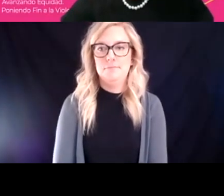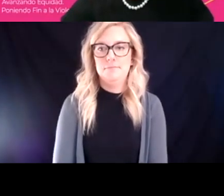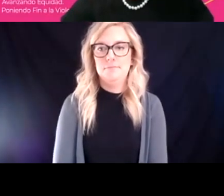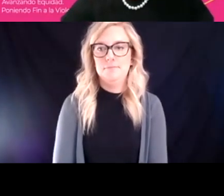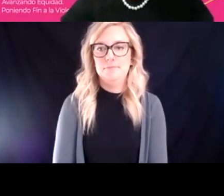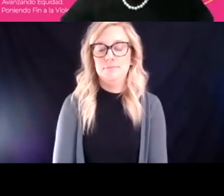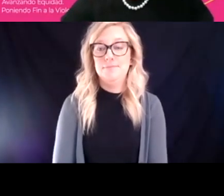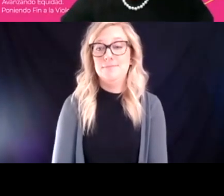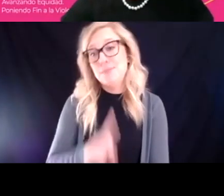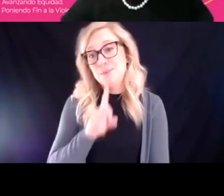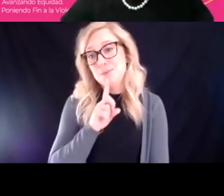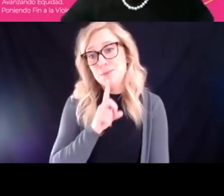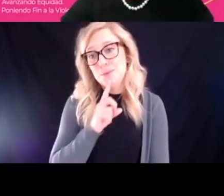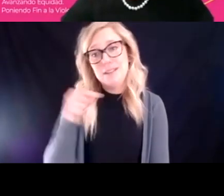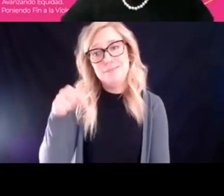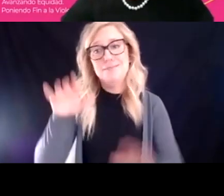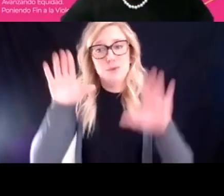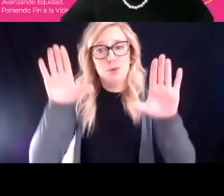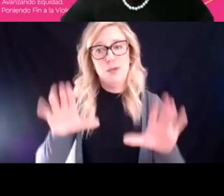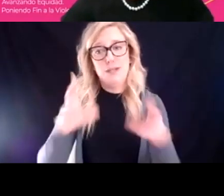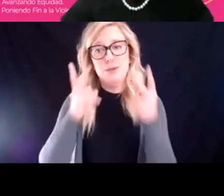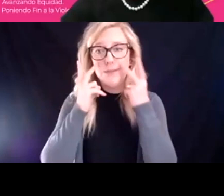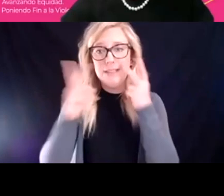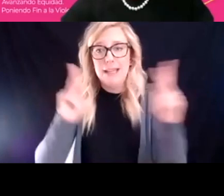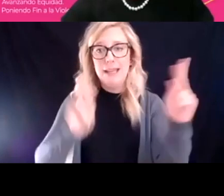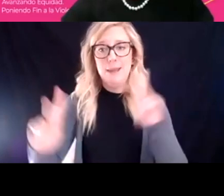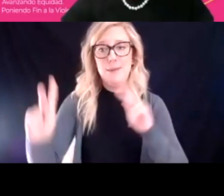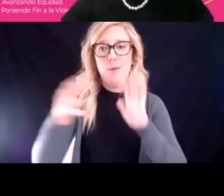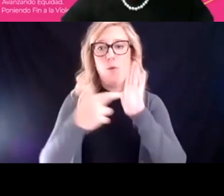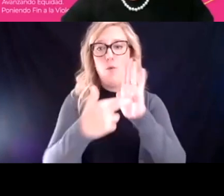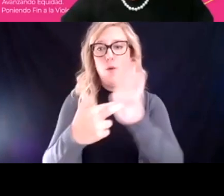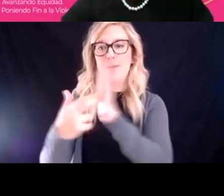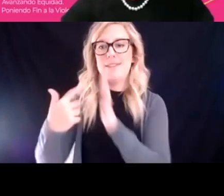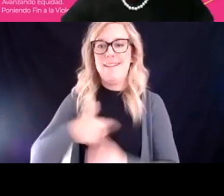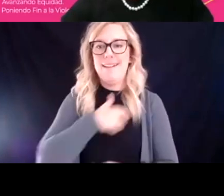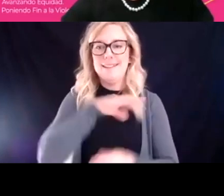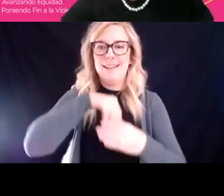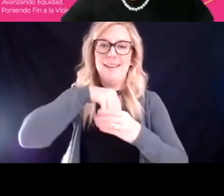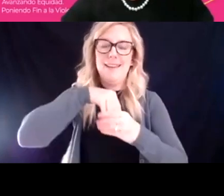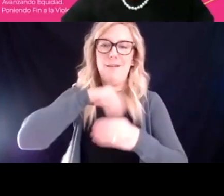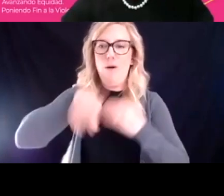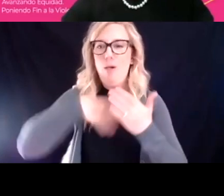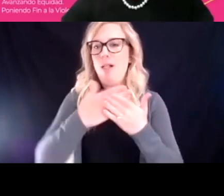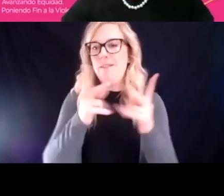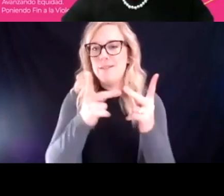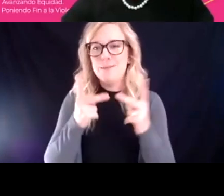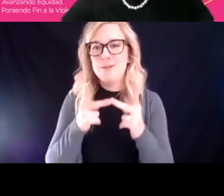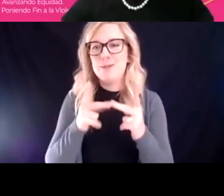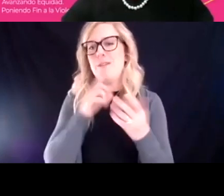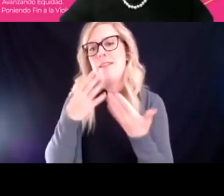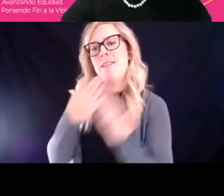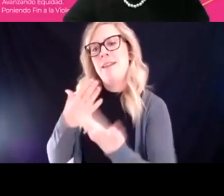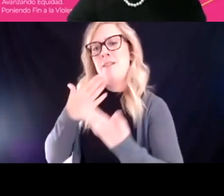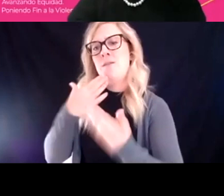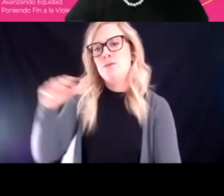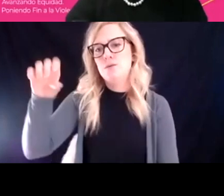It really is great to see the people that are representing us in all of these positions. And I'm extremely grateful to Sandra Enriquez.